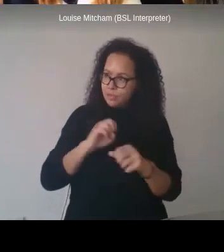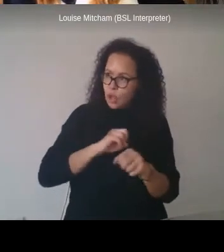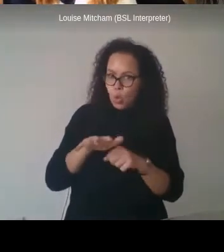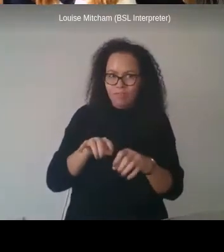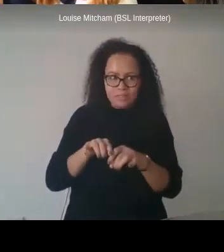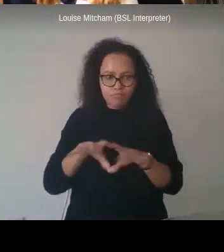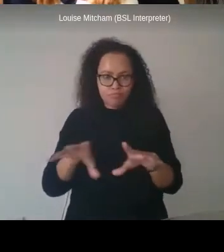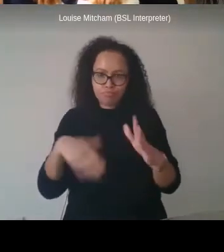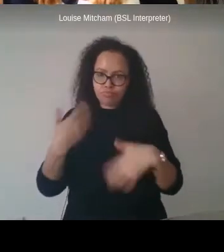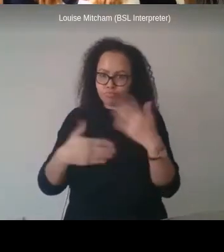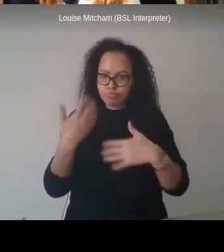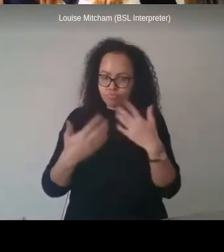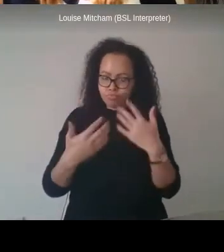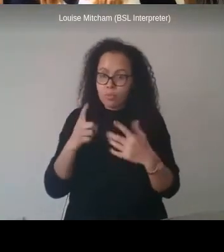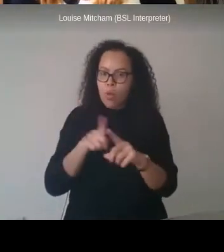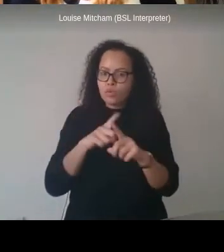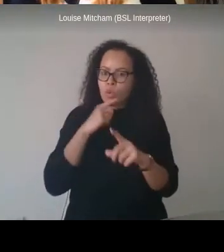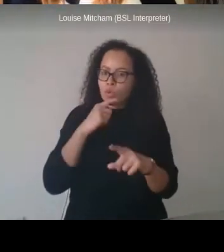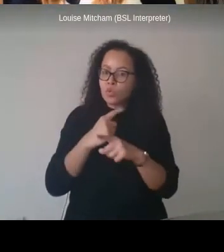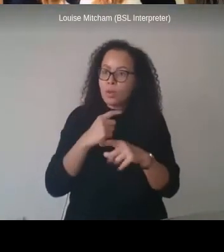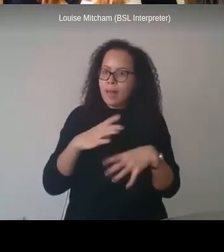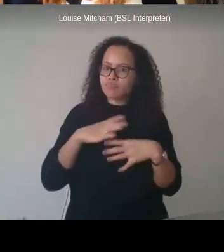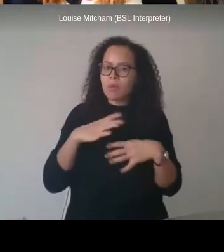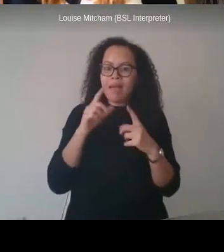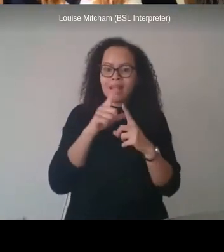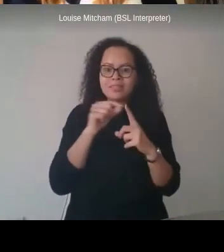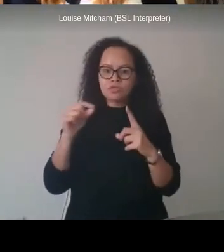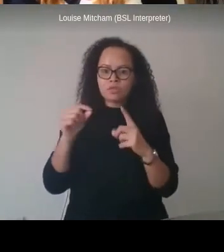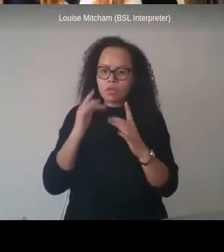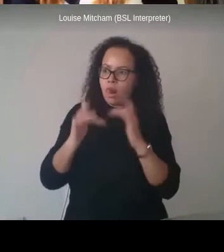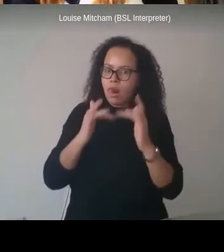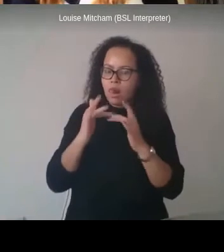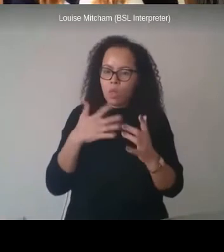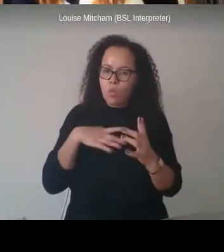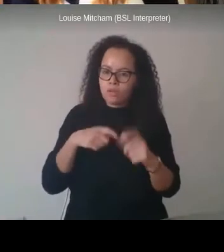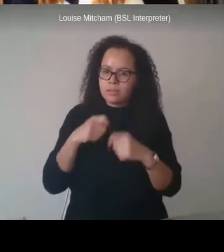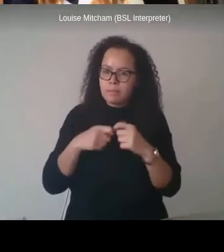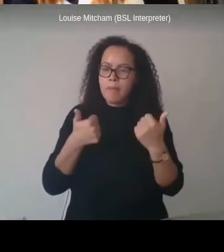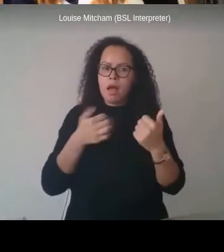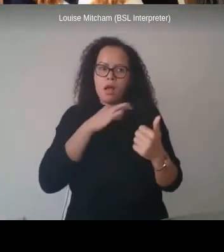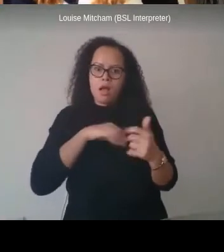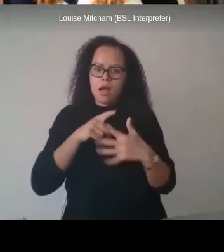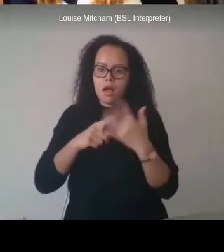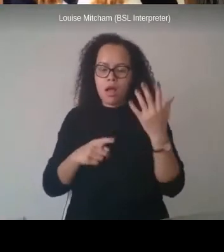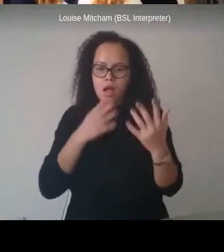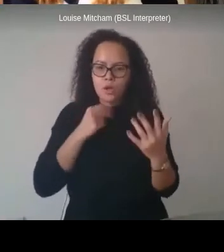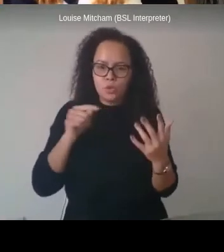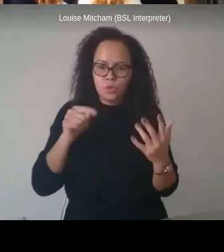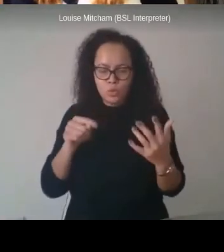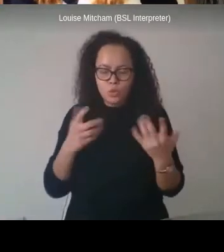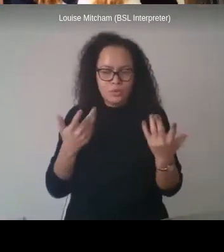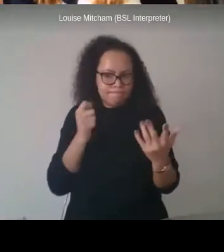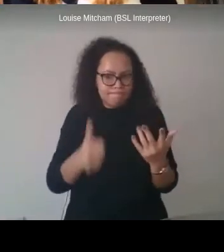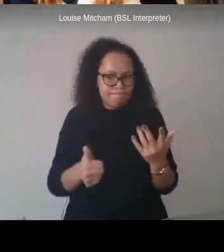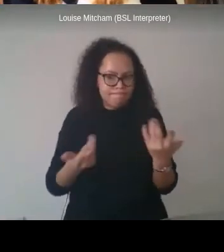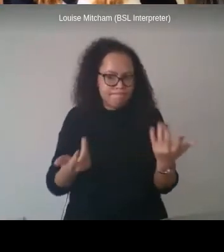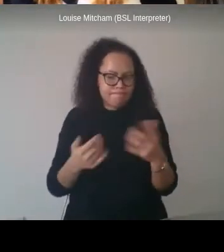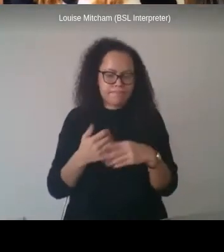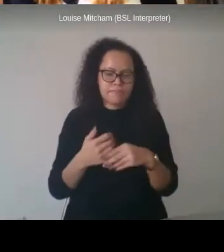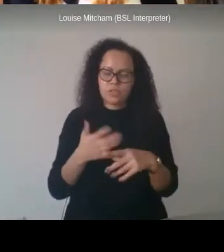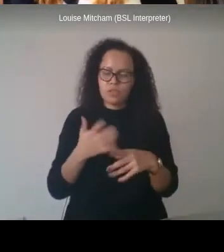to sort of digitally maximize their opportunities. Just thinking, I suppose, out loud and almost then, what are